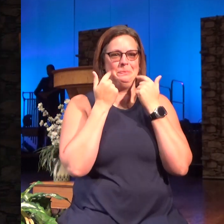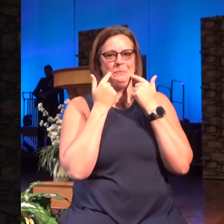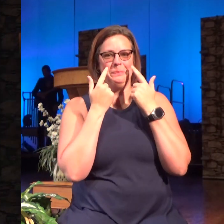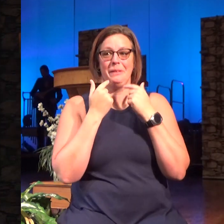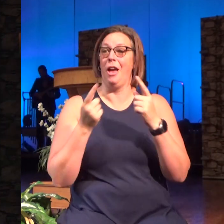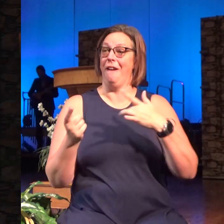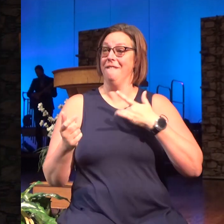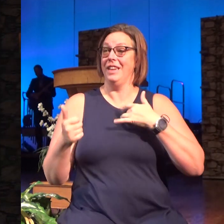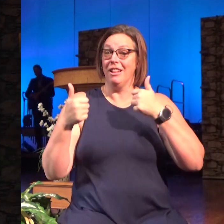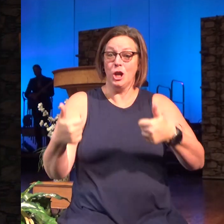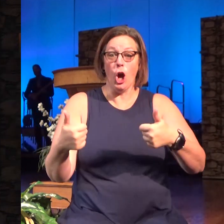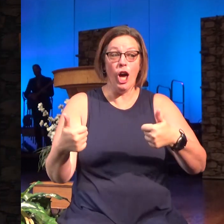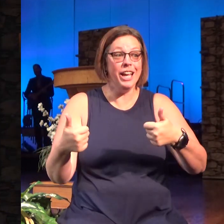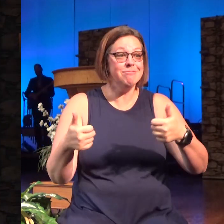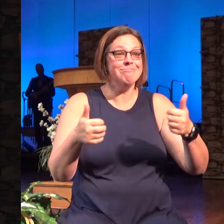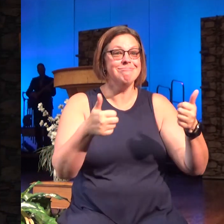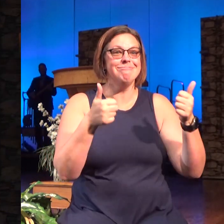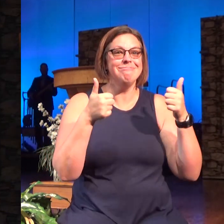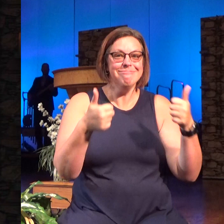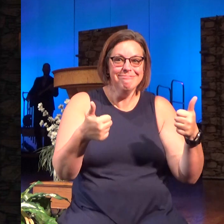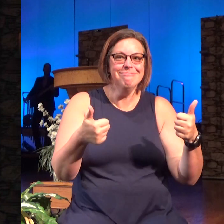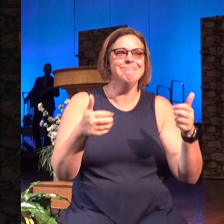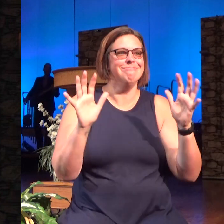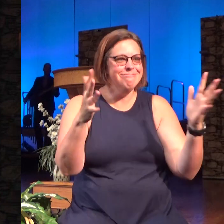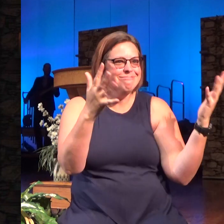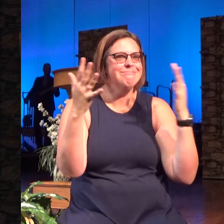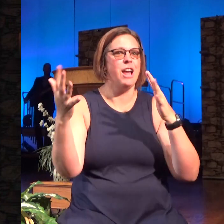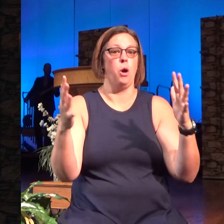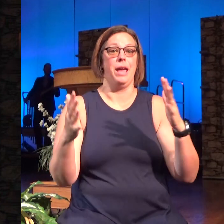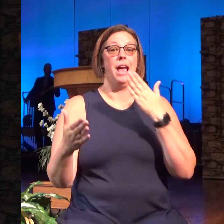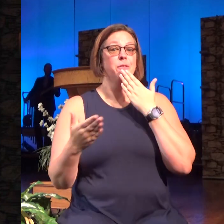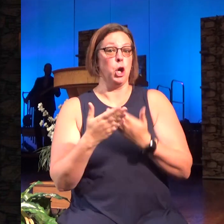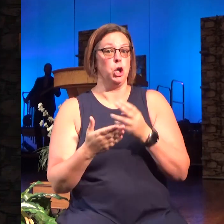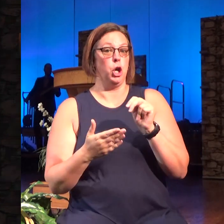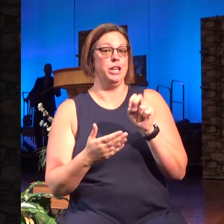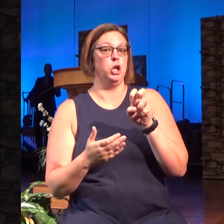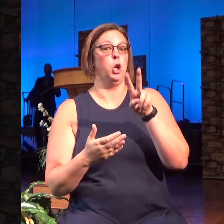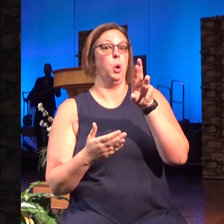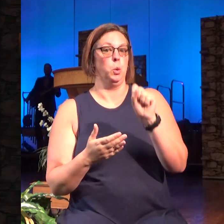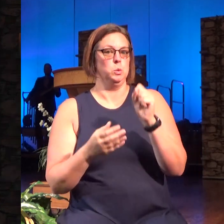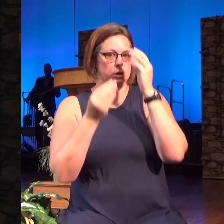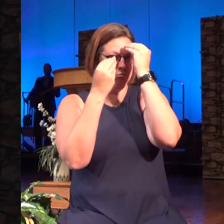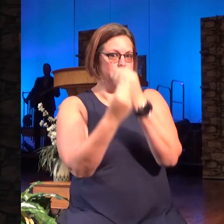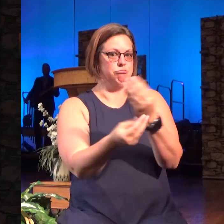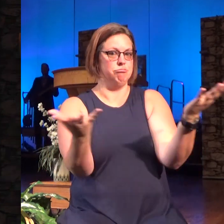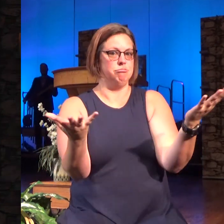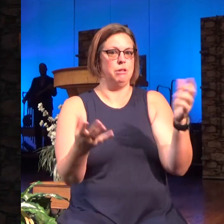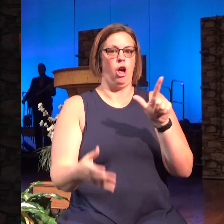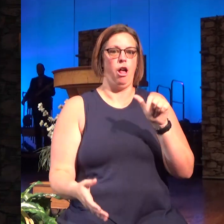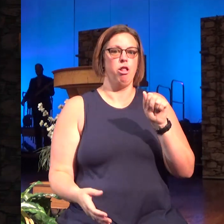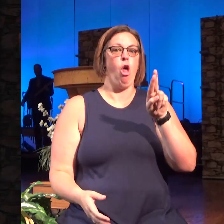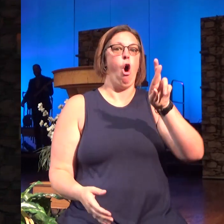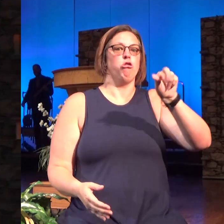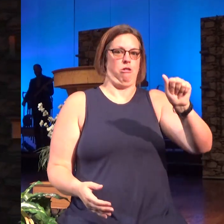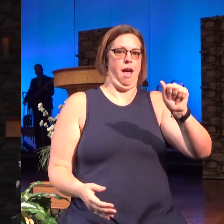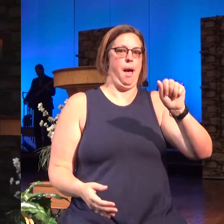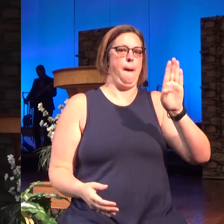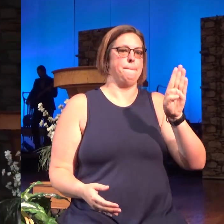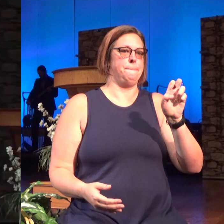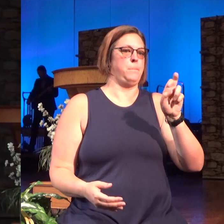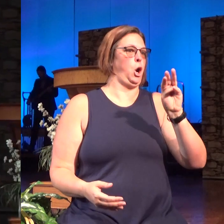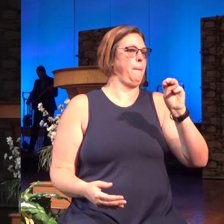Are you pumped? So I got some really good news for you here today. Laura Berman is in the house.